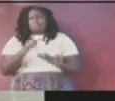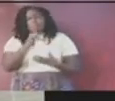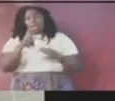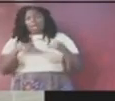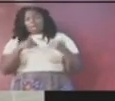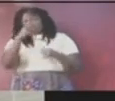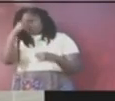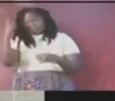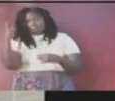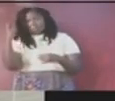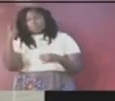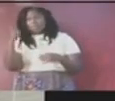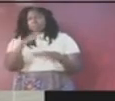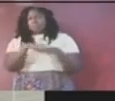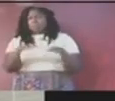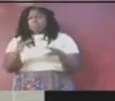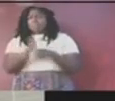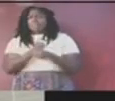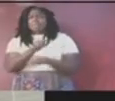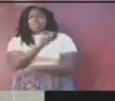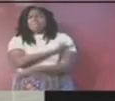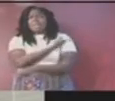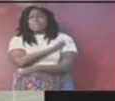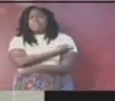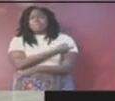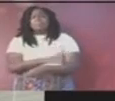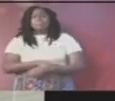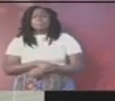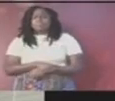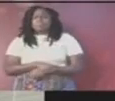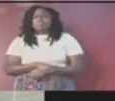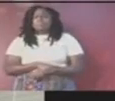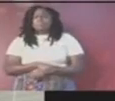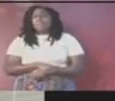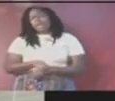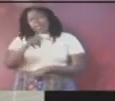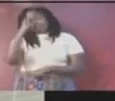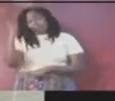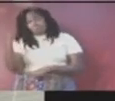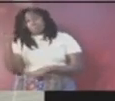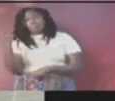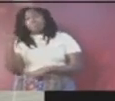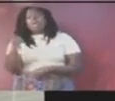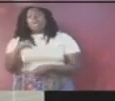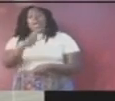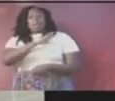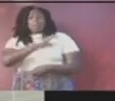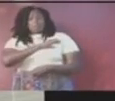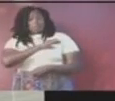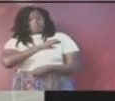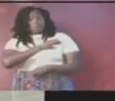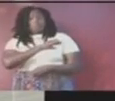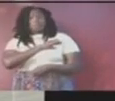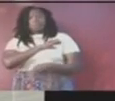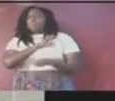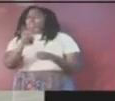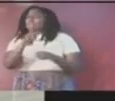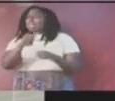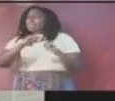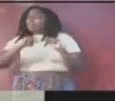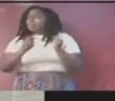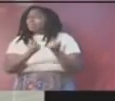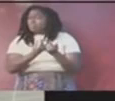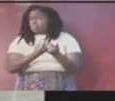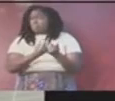given frontline treatment, a measure which they claim to be more on the side of policy, and it may